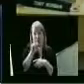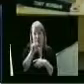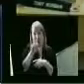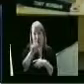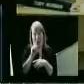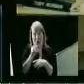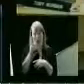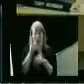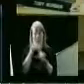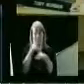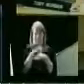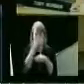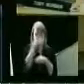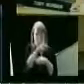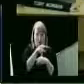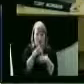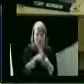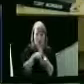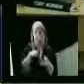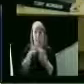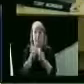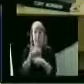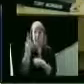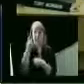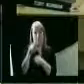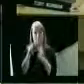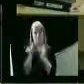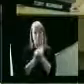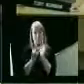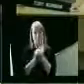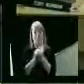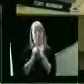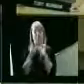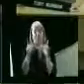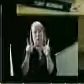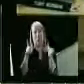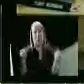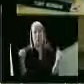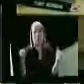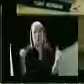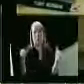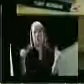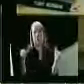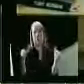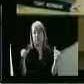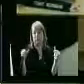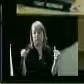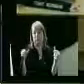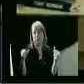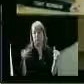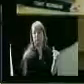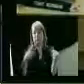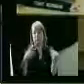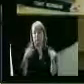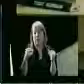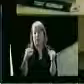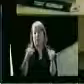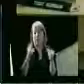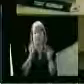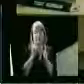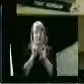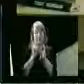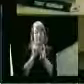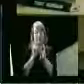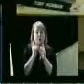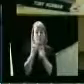I've also provided it for the media in the moments before the meeting.